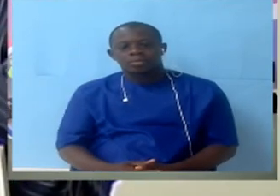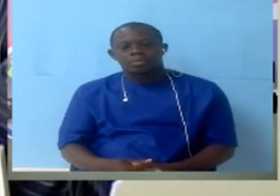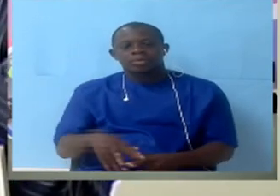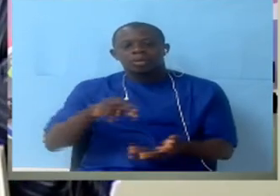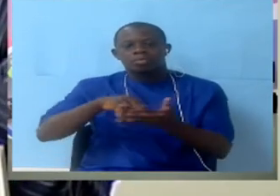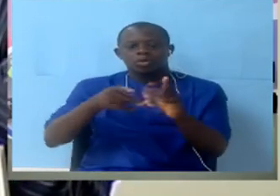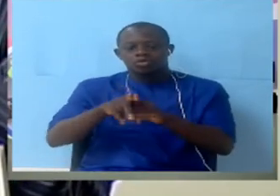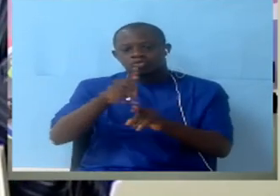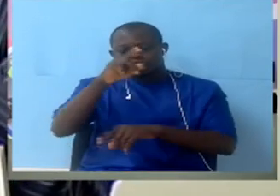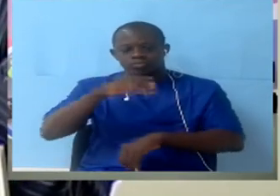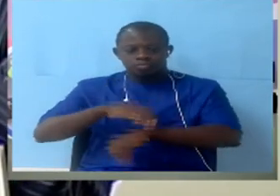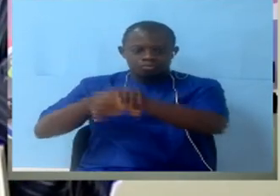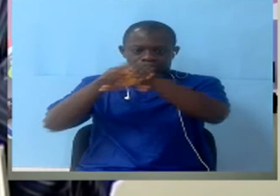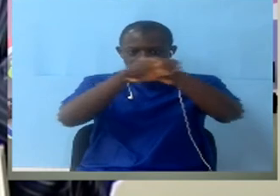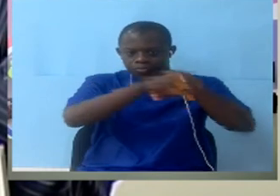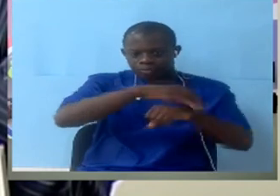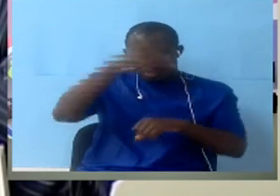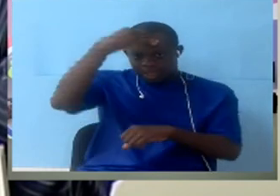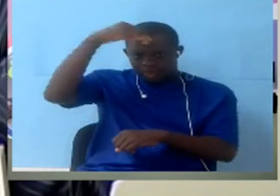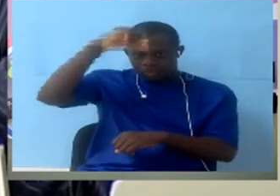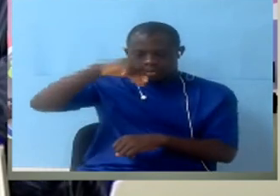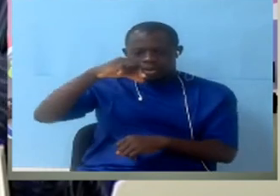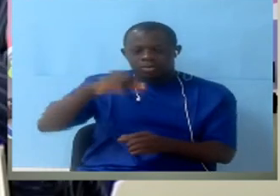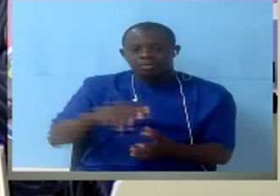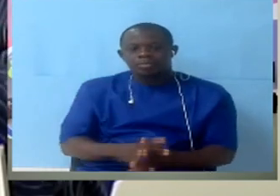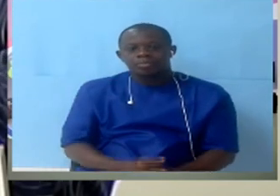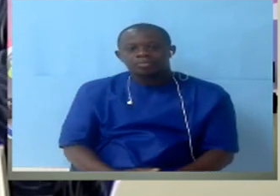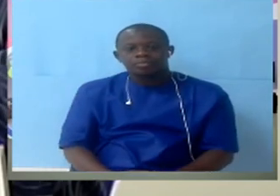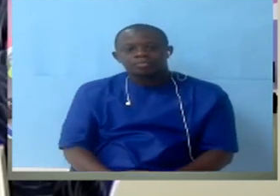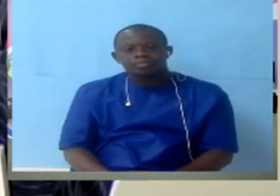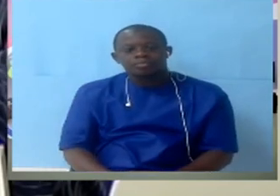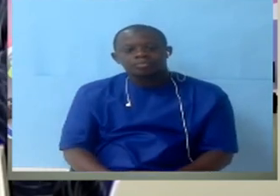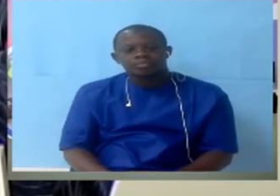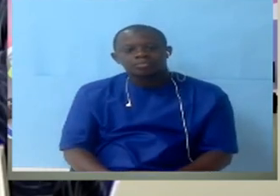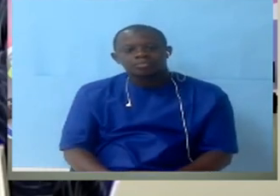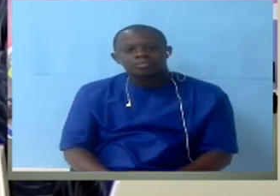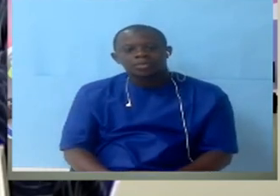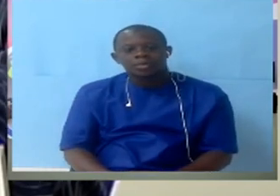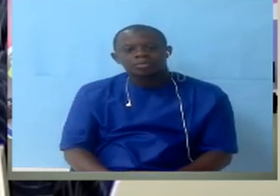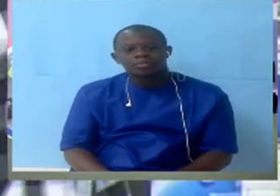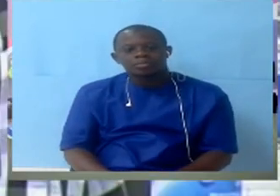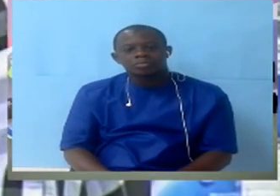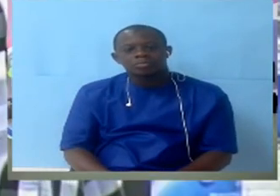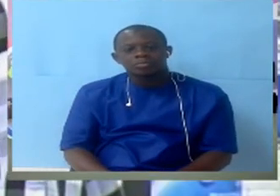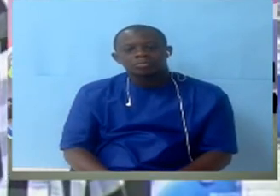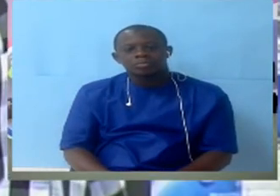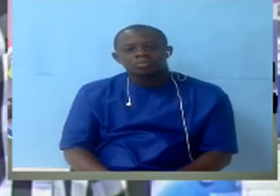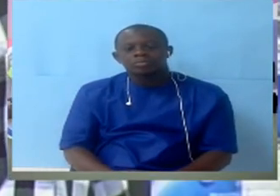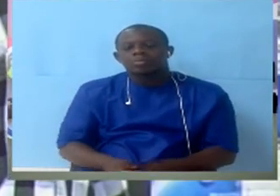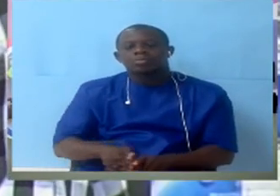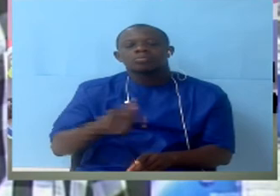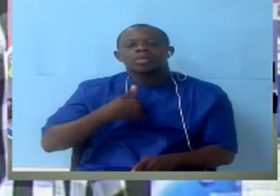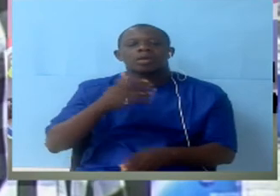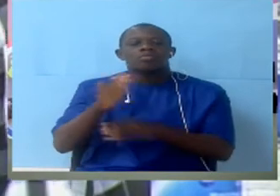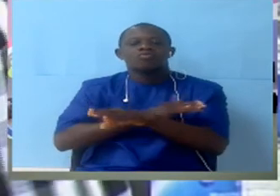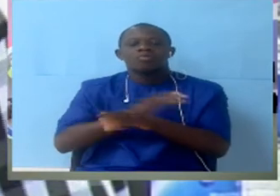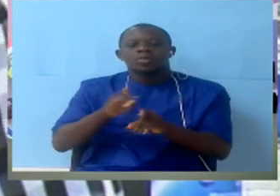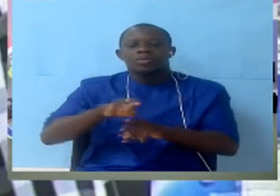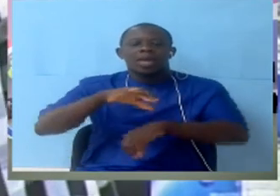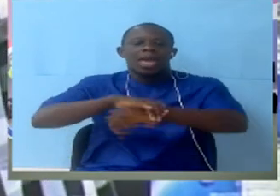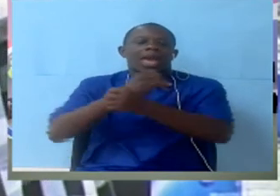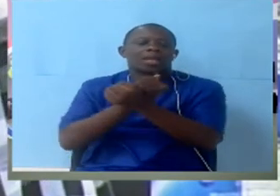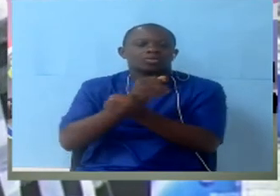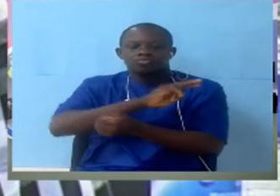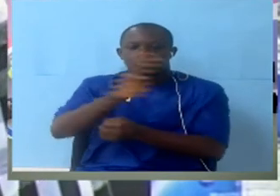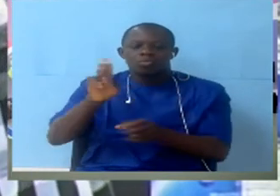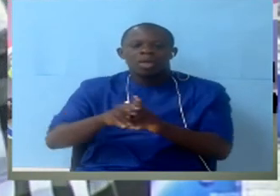you were taken to headquarters. Inari ne samba Allah kordabar. No, ulungu kambi ha lumina ulungu ma arrest ye Allah entara Senegal. I was not arrested on that day when I was